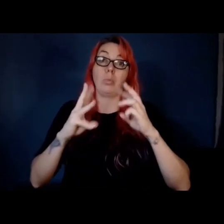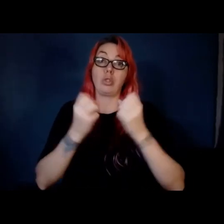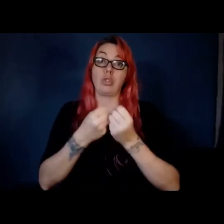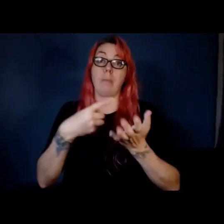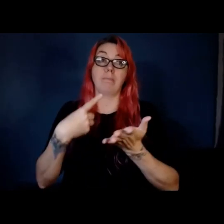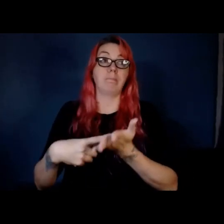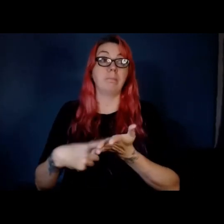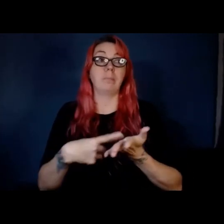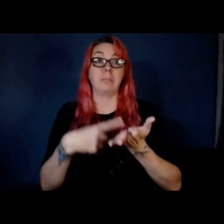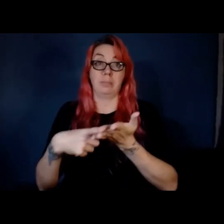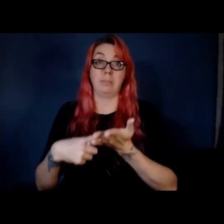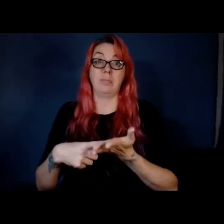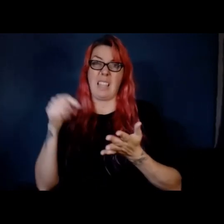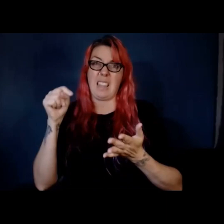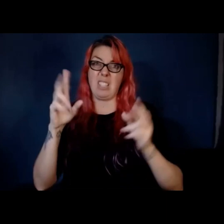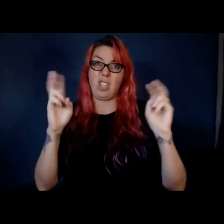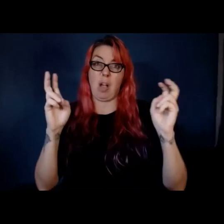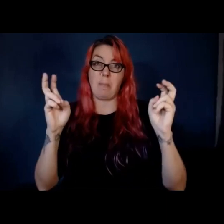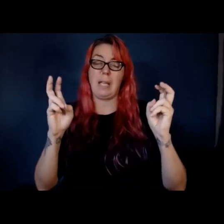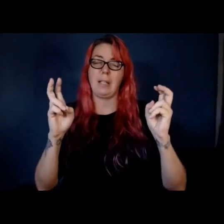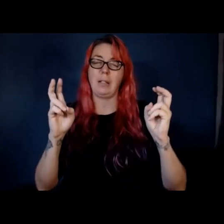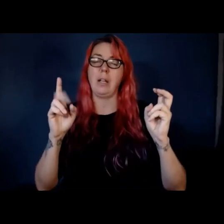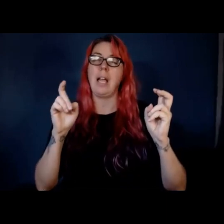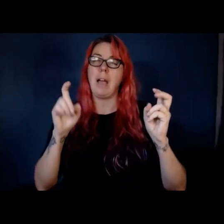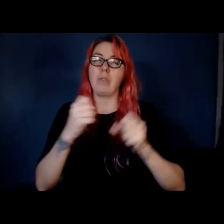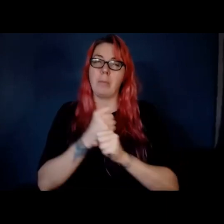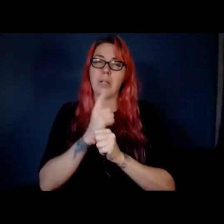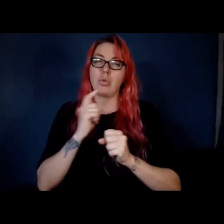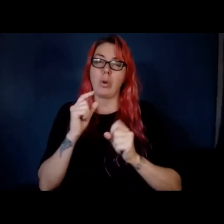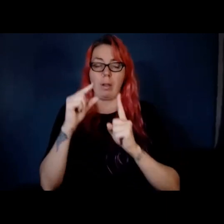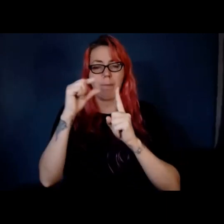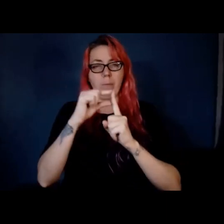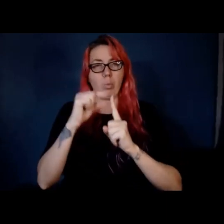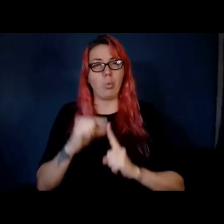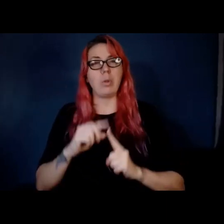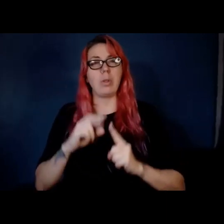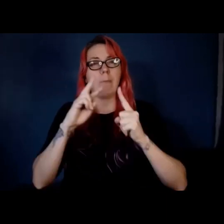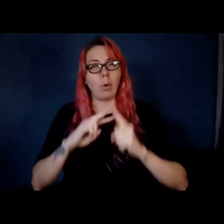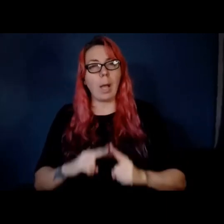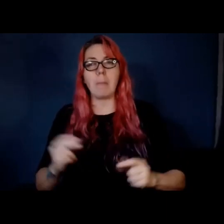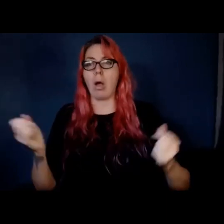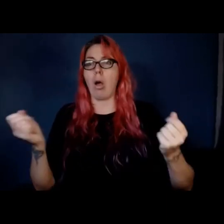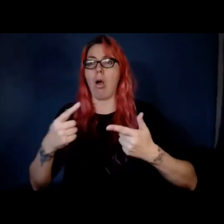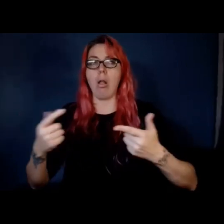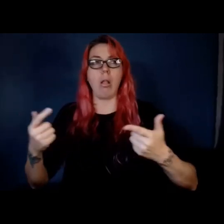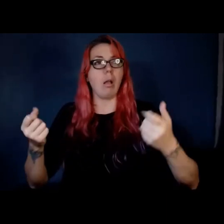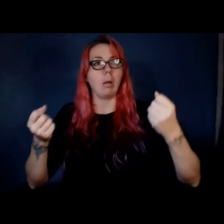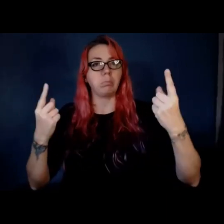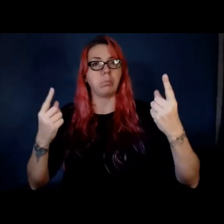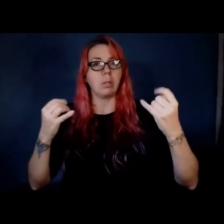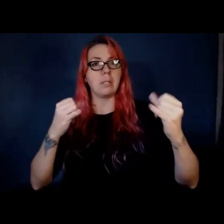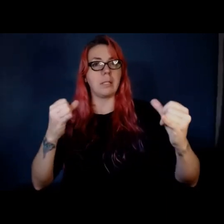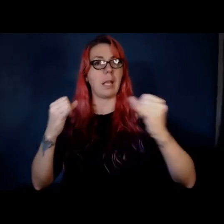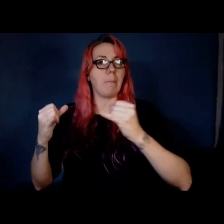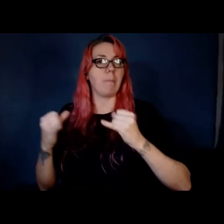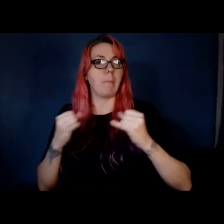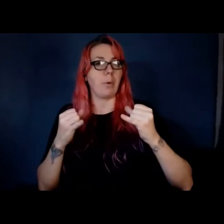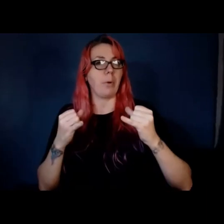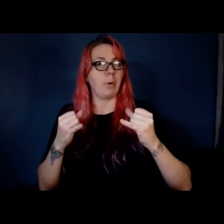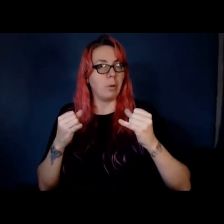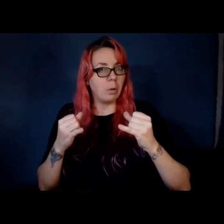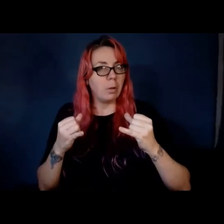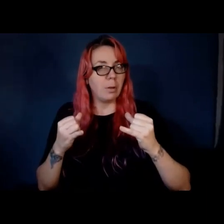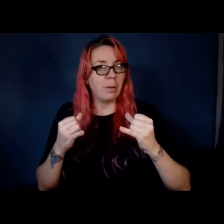we're understanding this? And hopefully, as we talked a bit about the doctrine of discovery, we can certainly see the ways that it